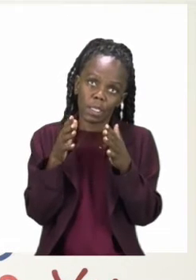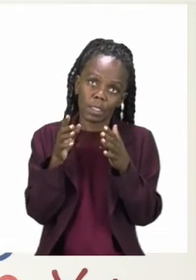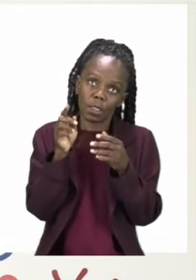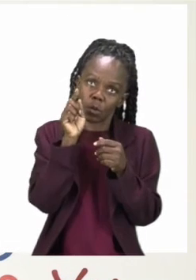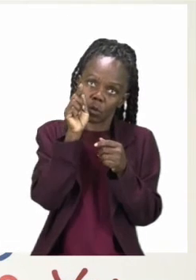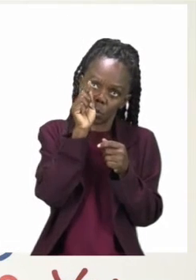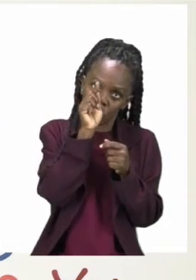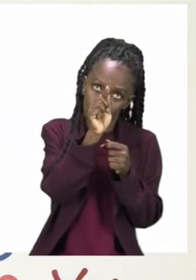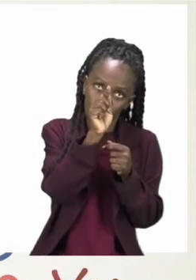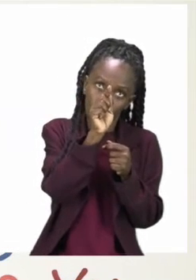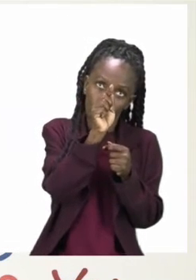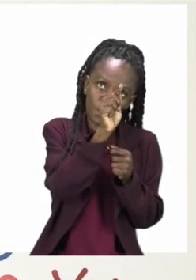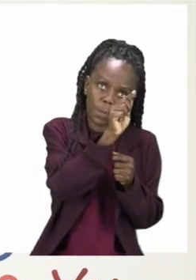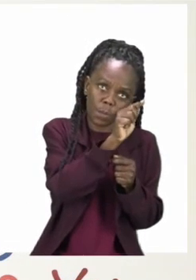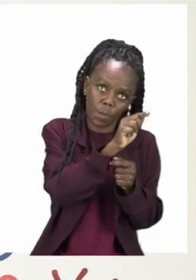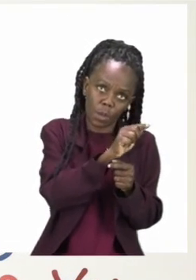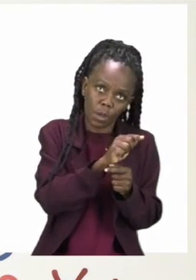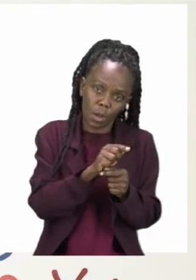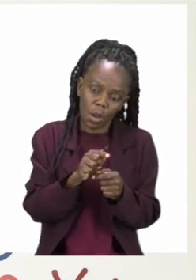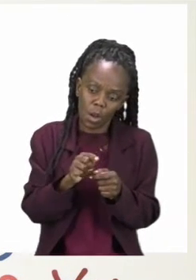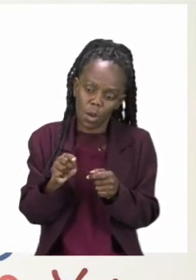again.